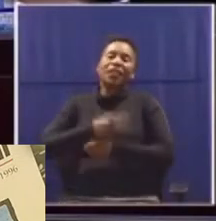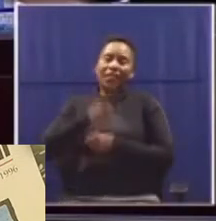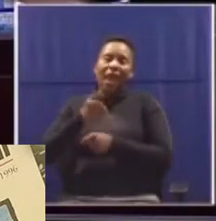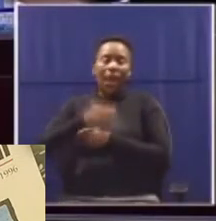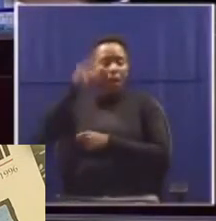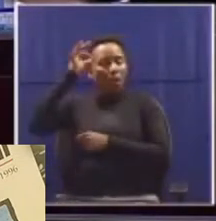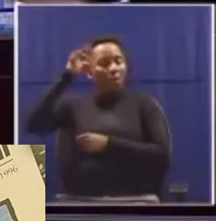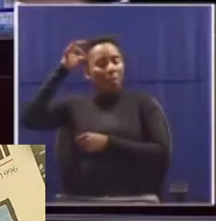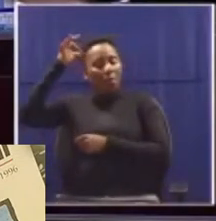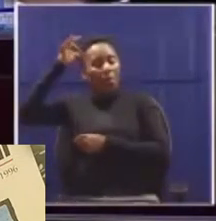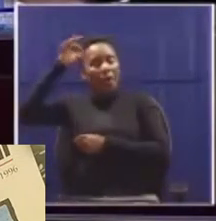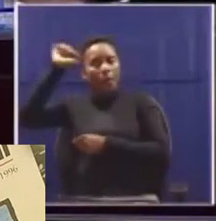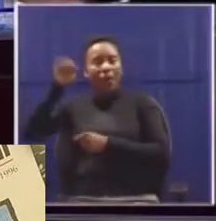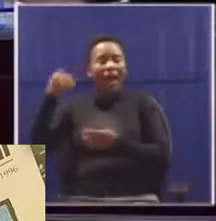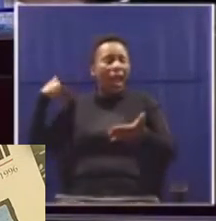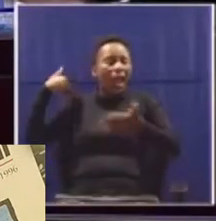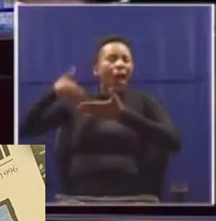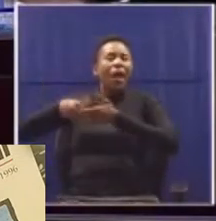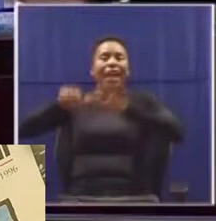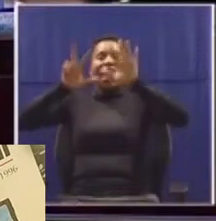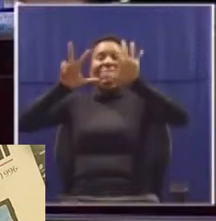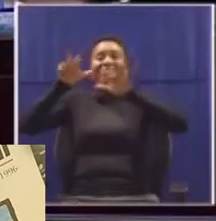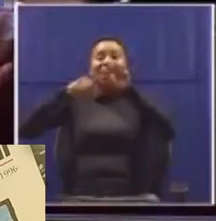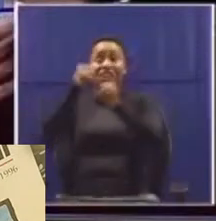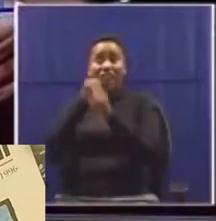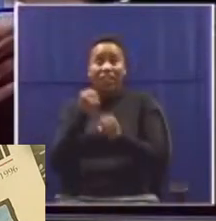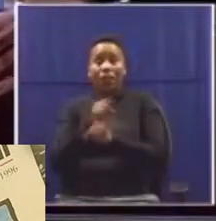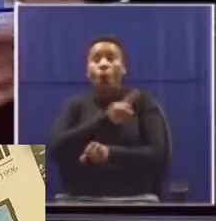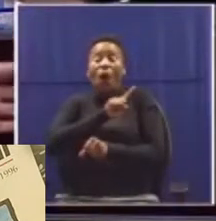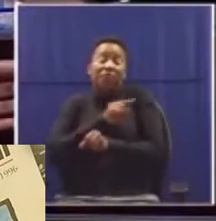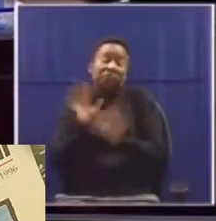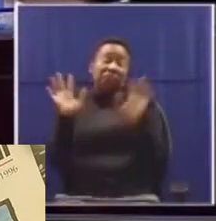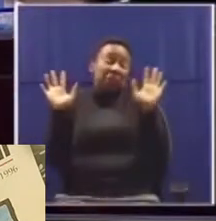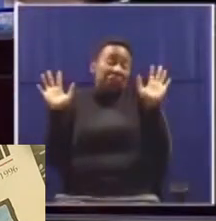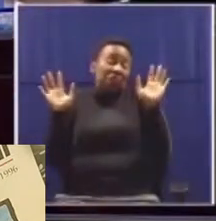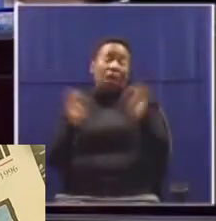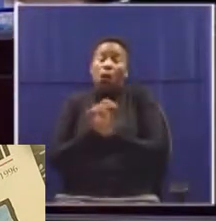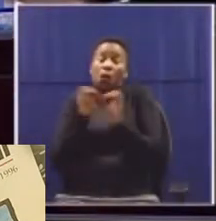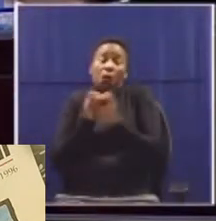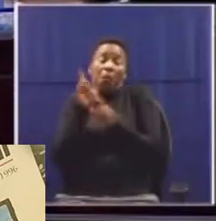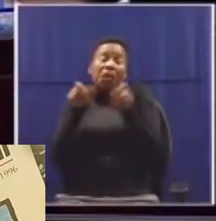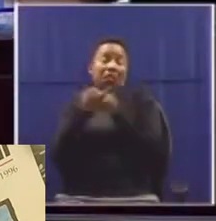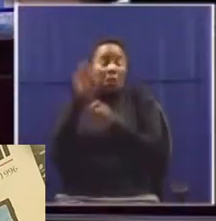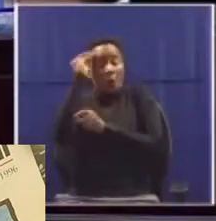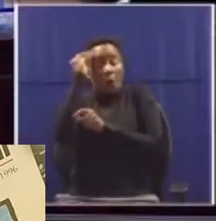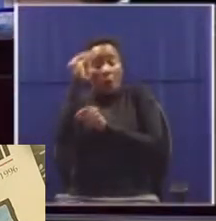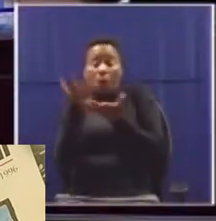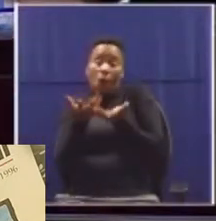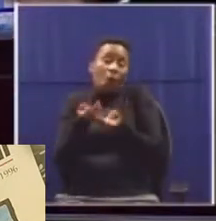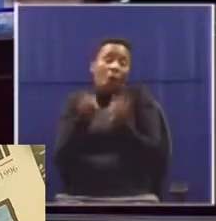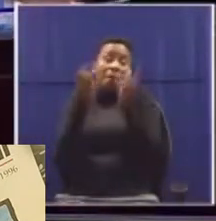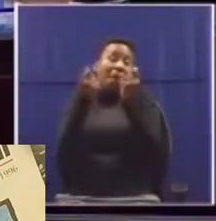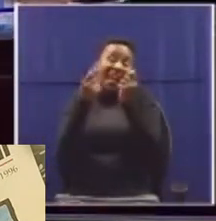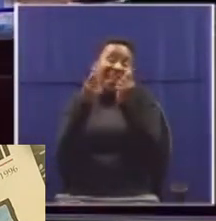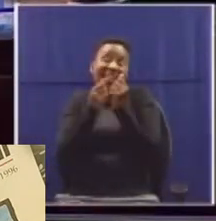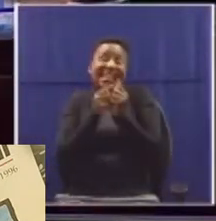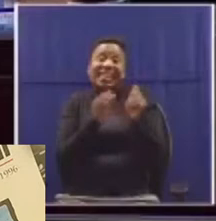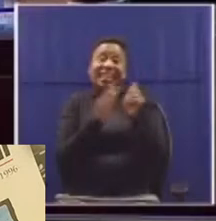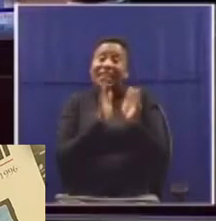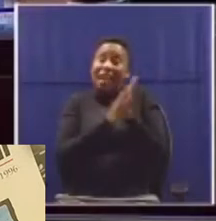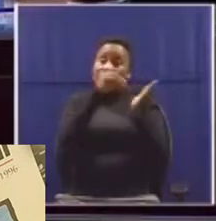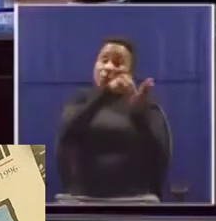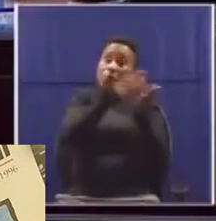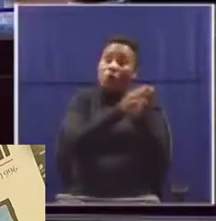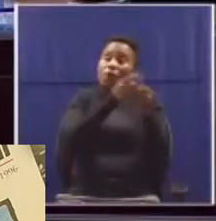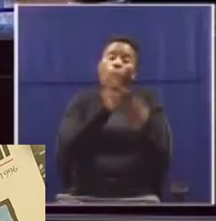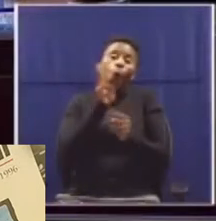for the last eight years simply because no one knows where the money budgeted for water supply and